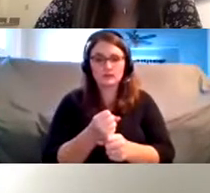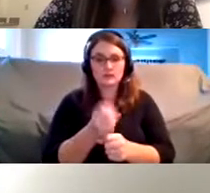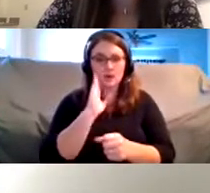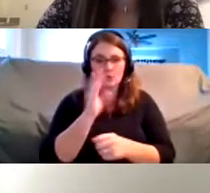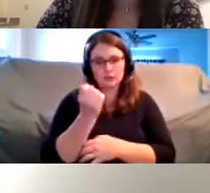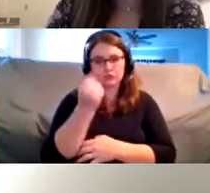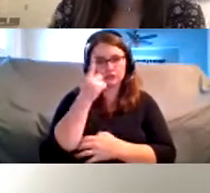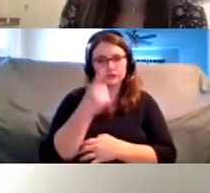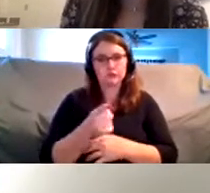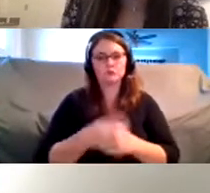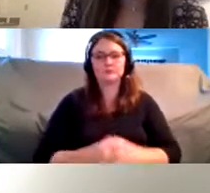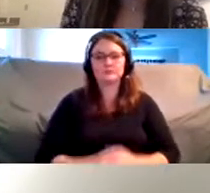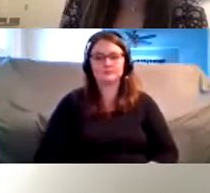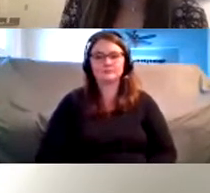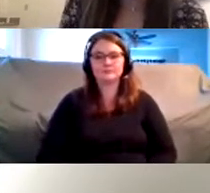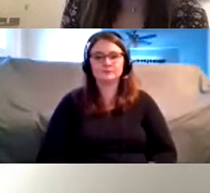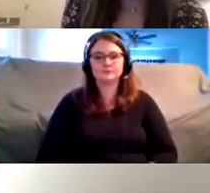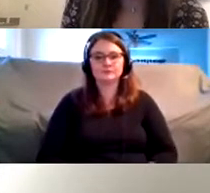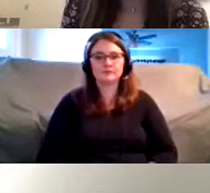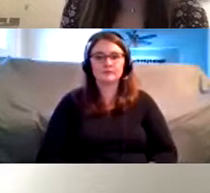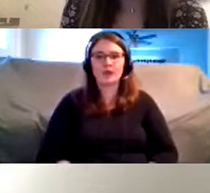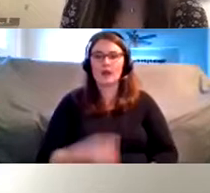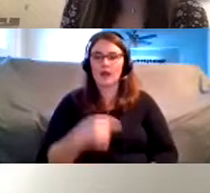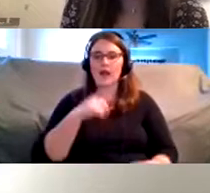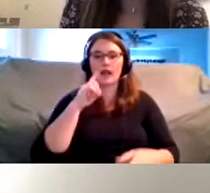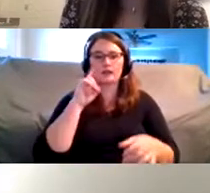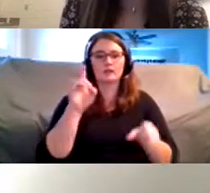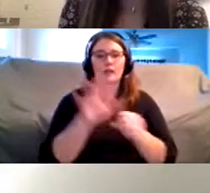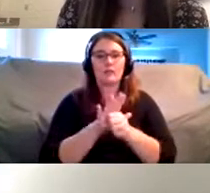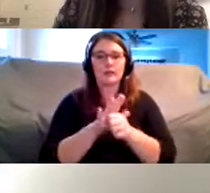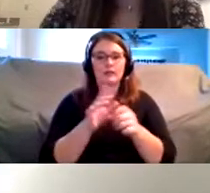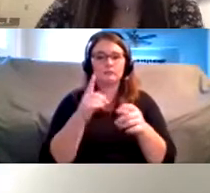you. So I completely hear you there. Thank you.